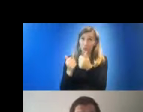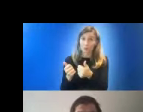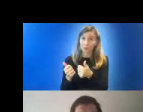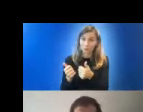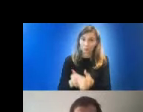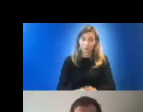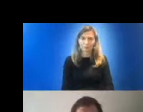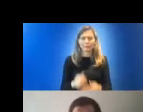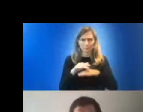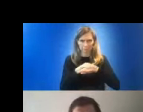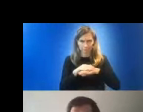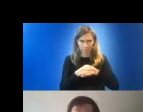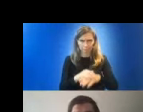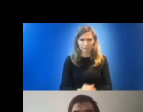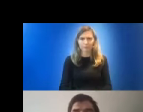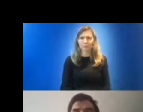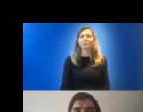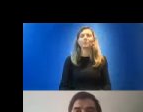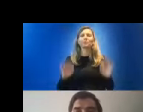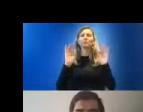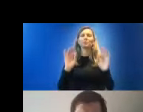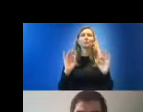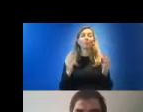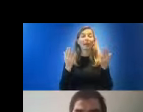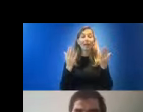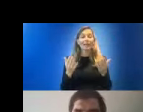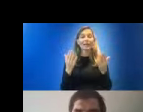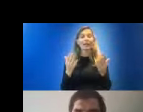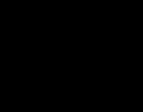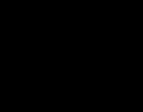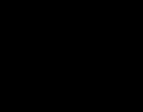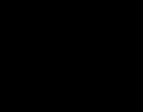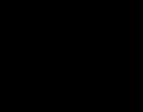passing now the floor. If you could please stop sharing, Juan Ignacio, and I will